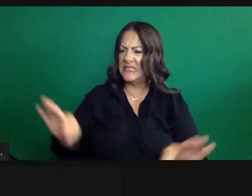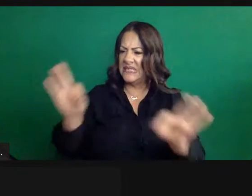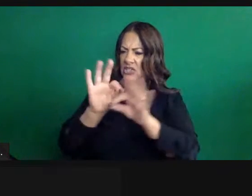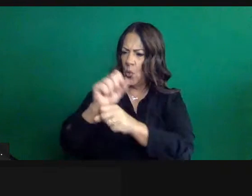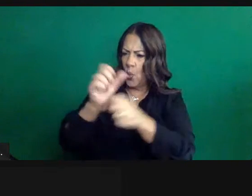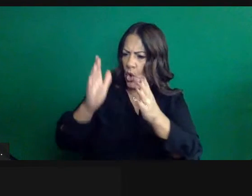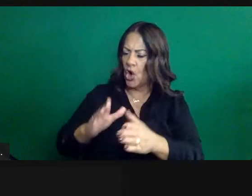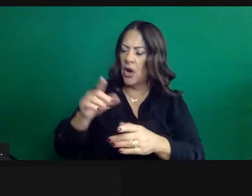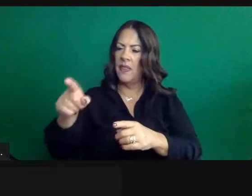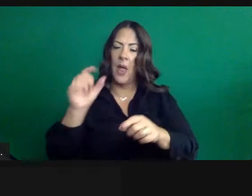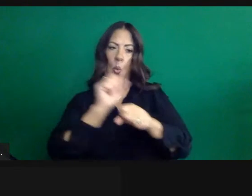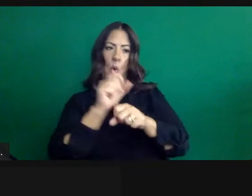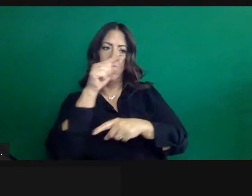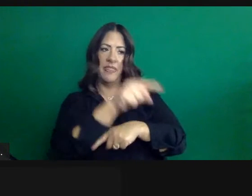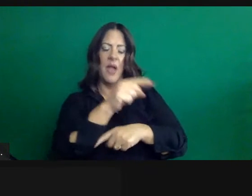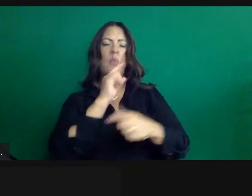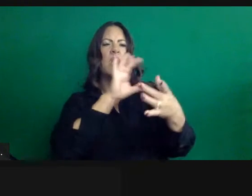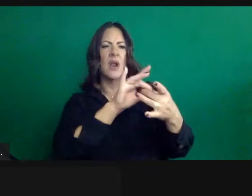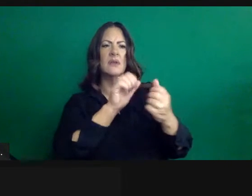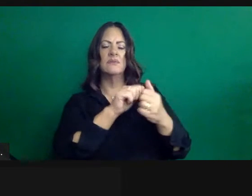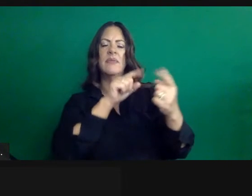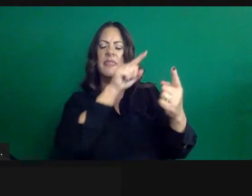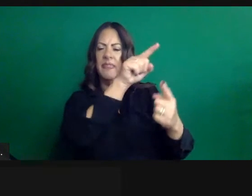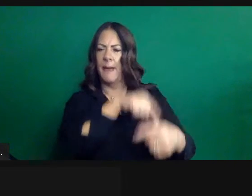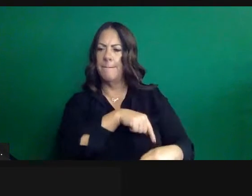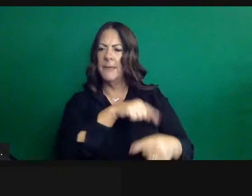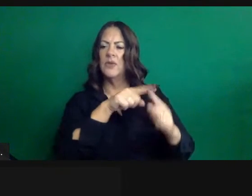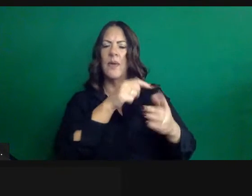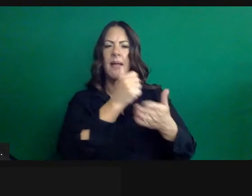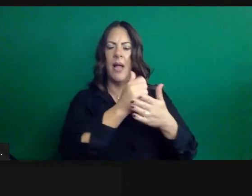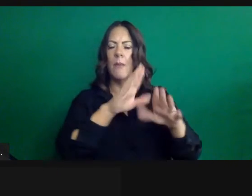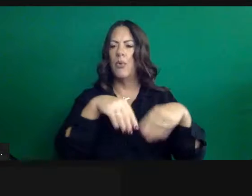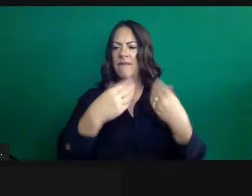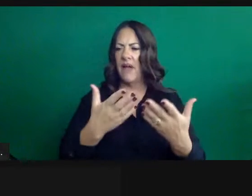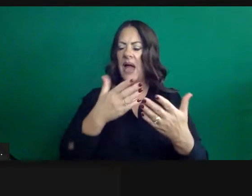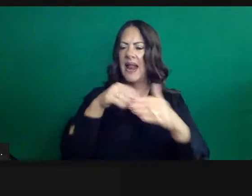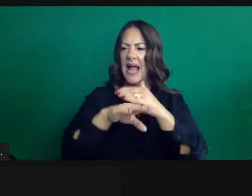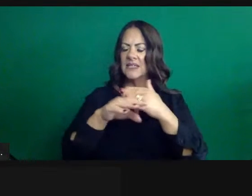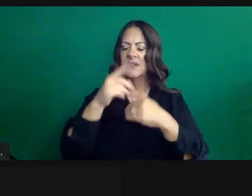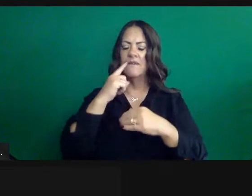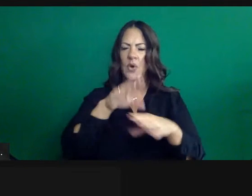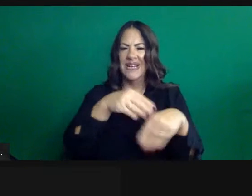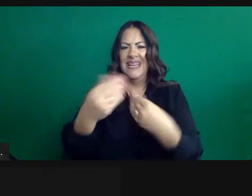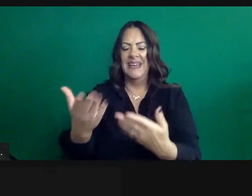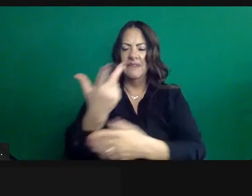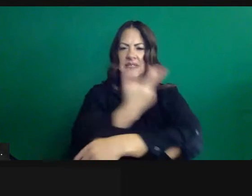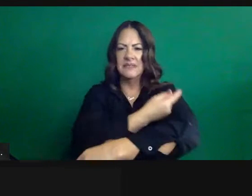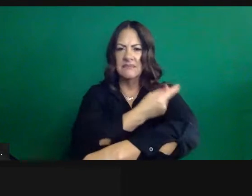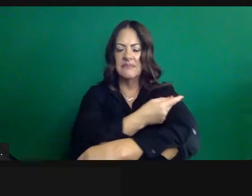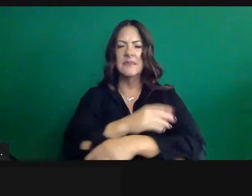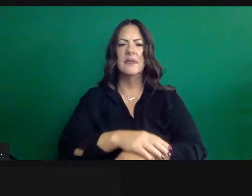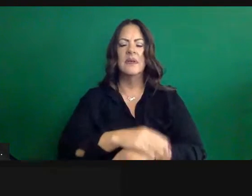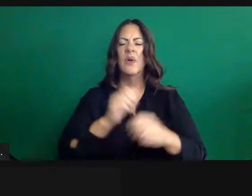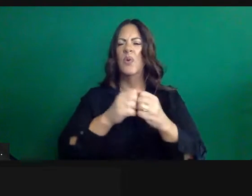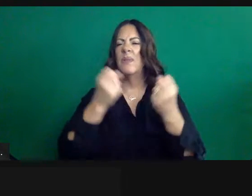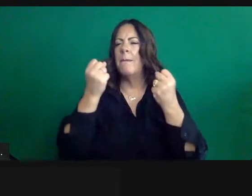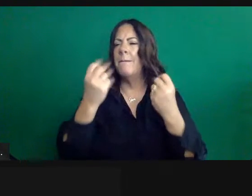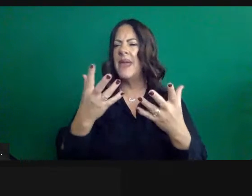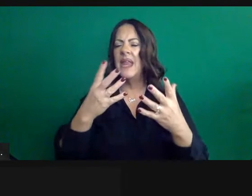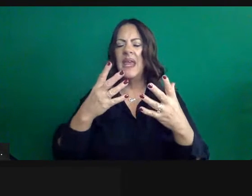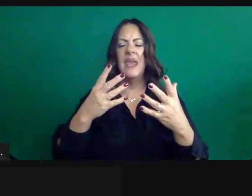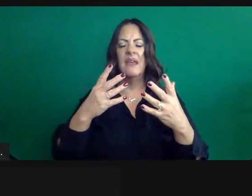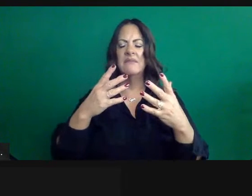groups, community clinics, a number of partners that we depend on to deliver care of all varieties all